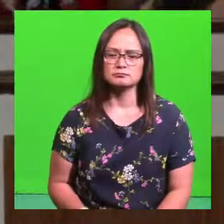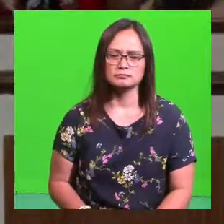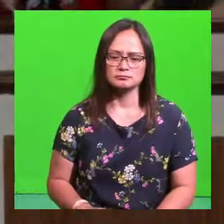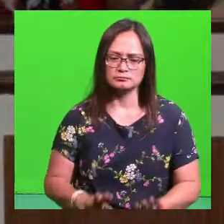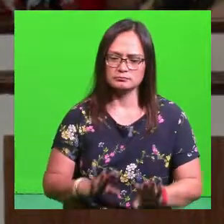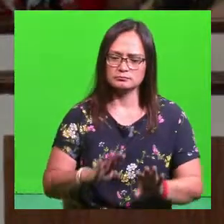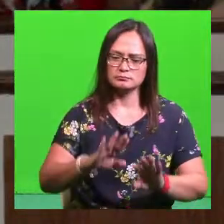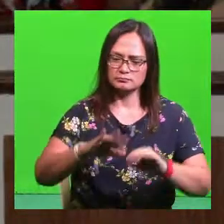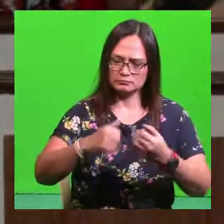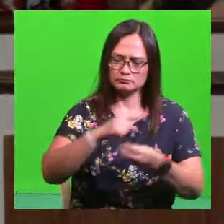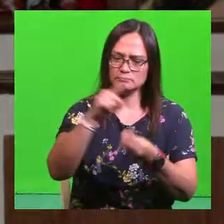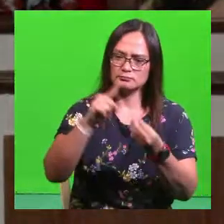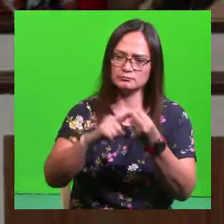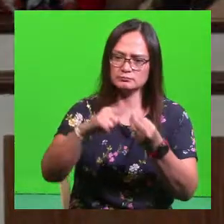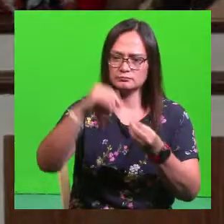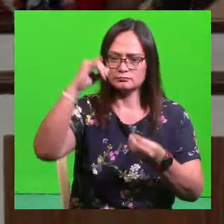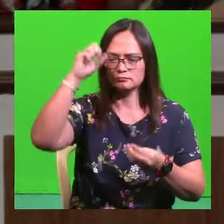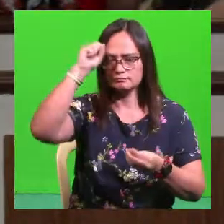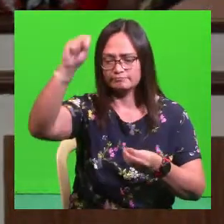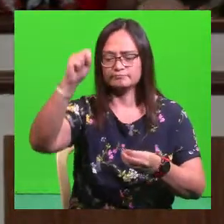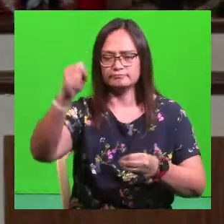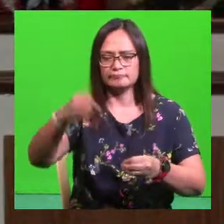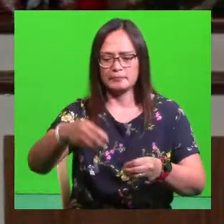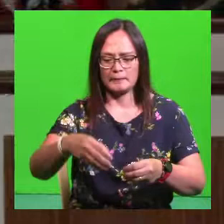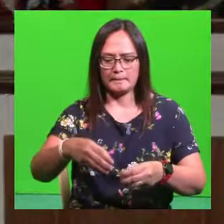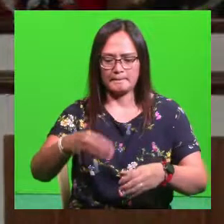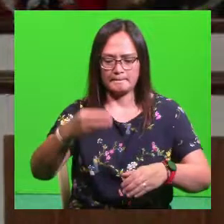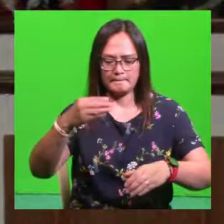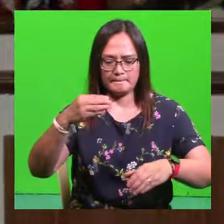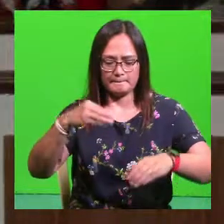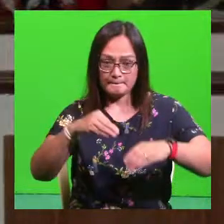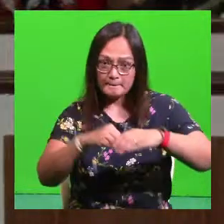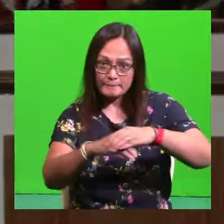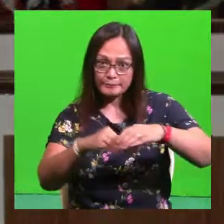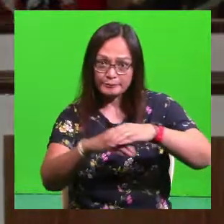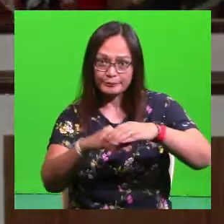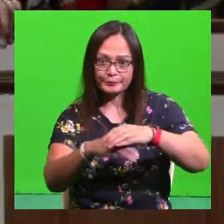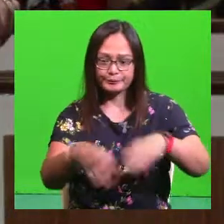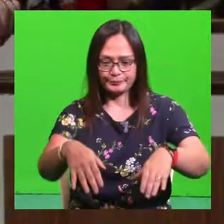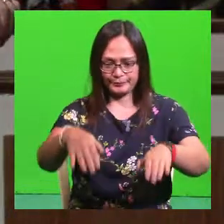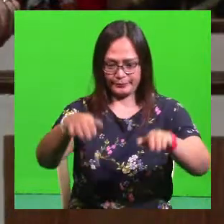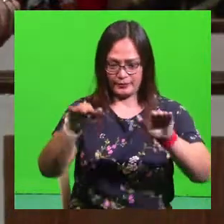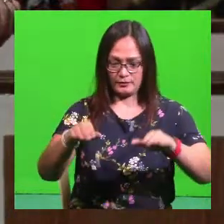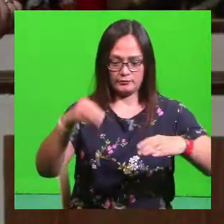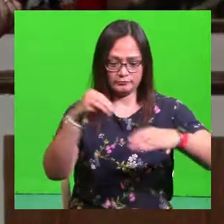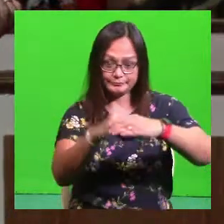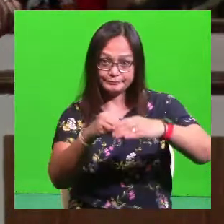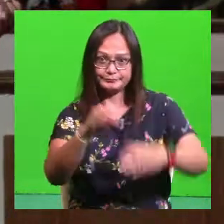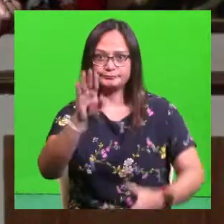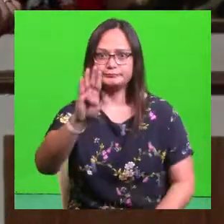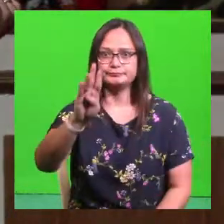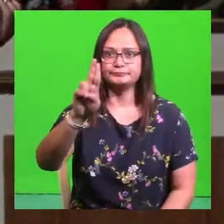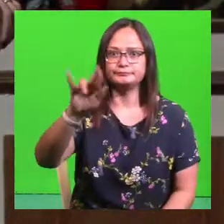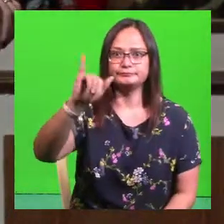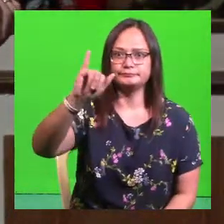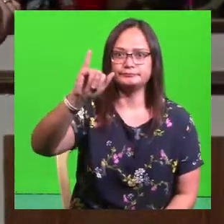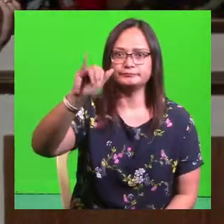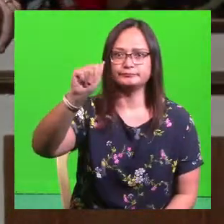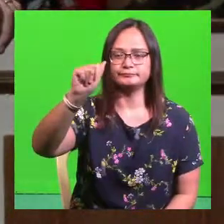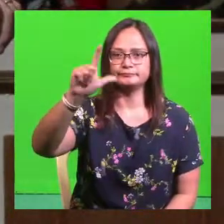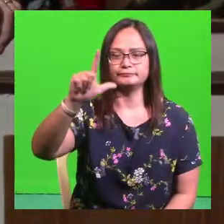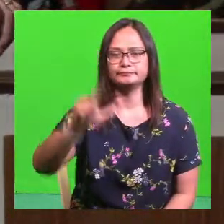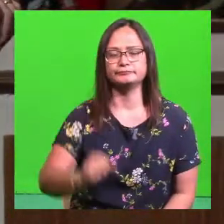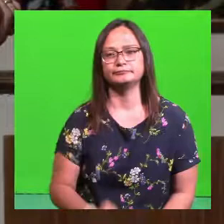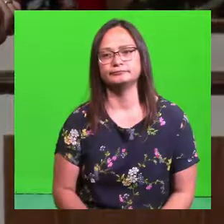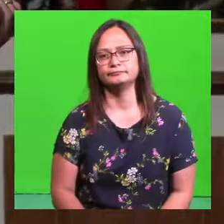Napag-usapan natin ang kanyang sakit, ang kanyang bumuho sa dugo, ang kanyang kamatayan. Ano naman ang kanyang